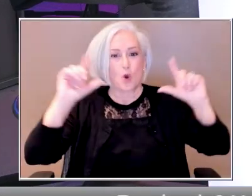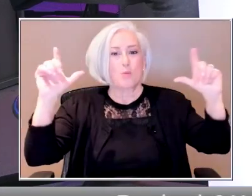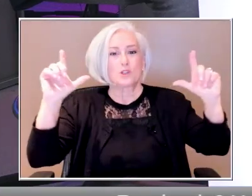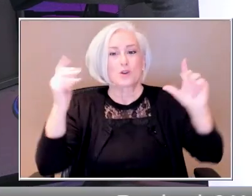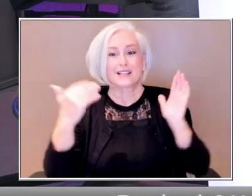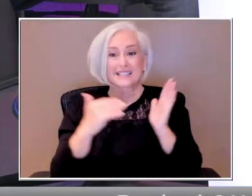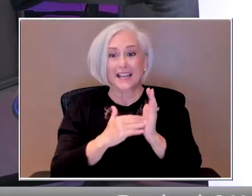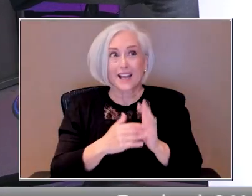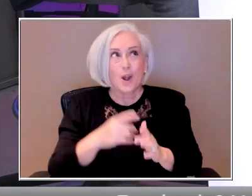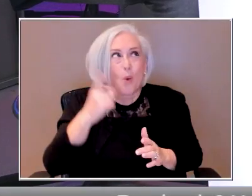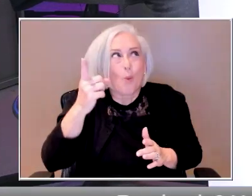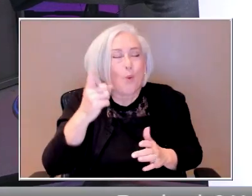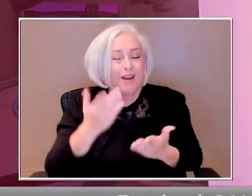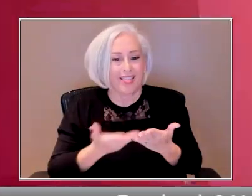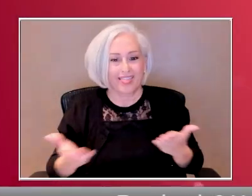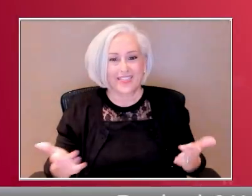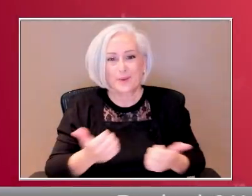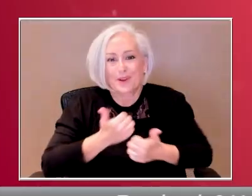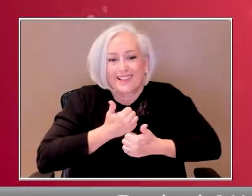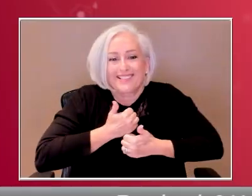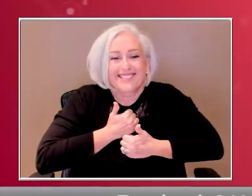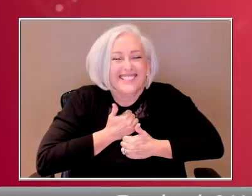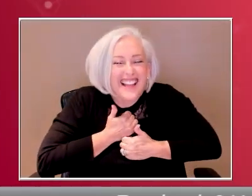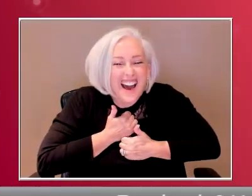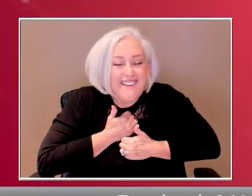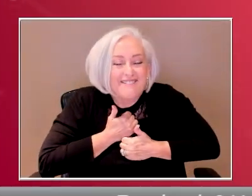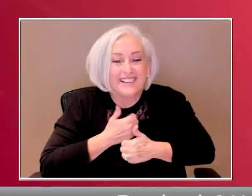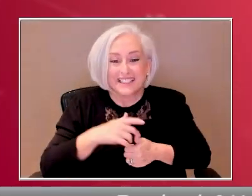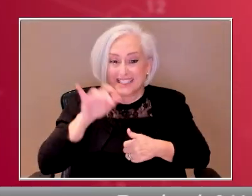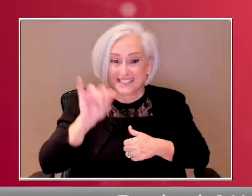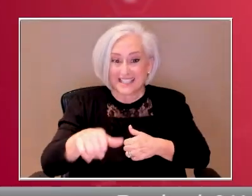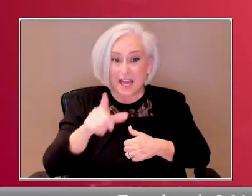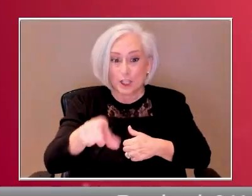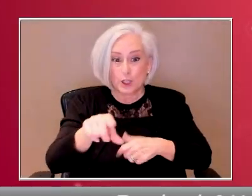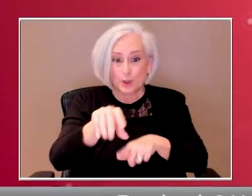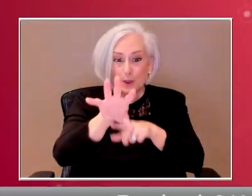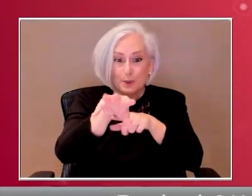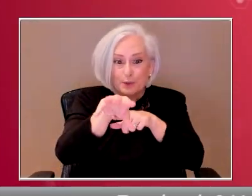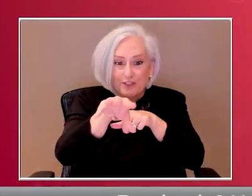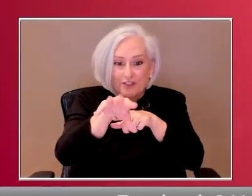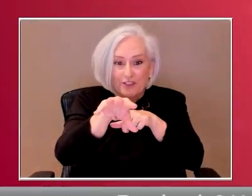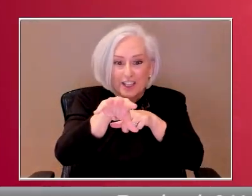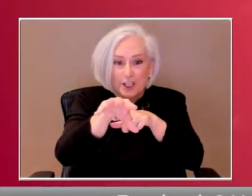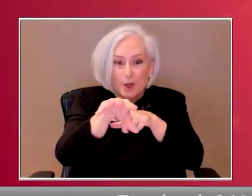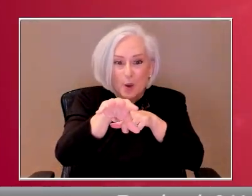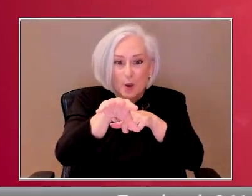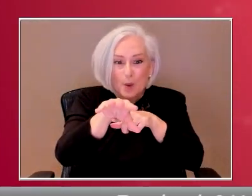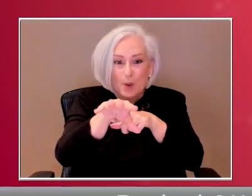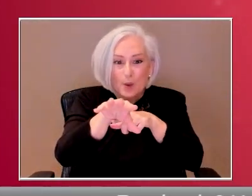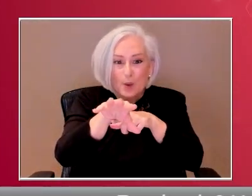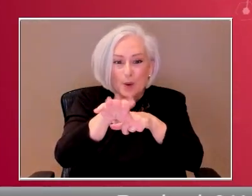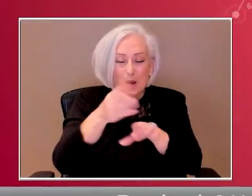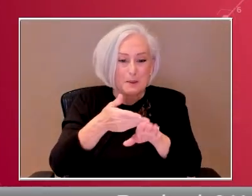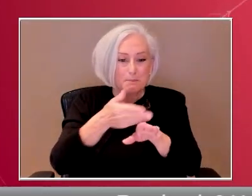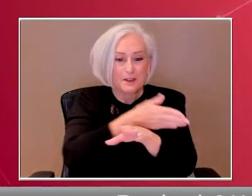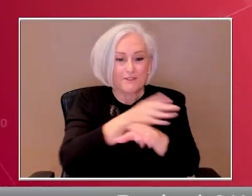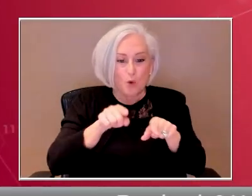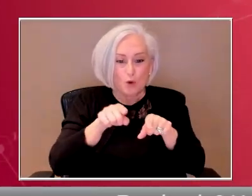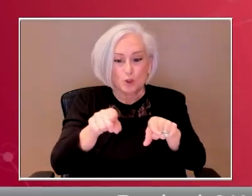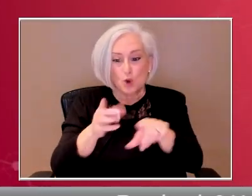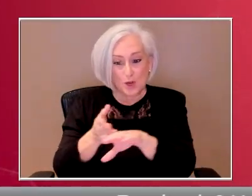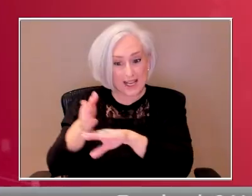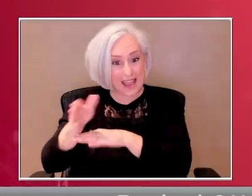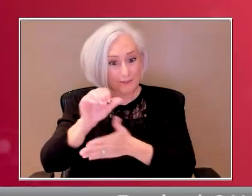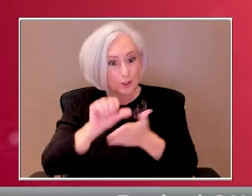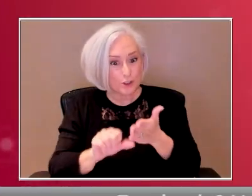about you, among all the things we love, is that you take pictures and videos like these before, during, after surgeries, which are such